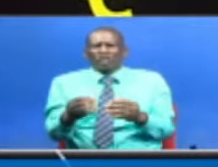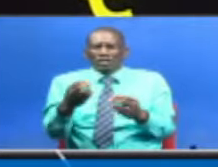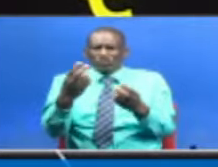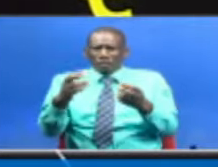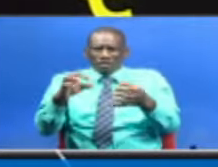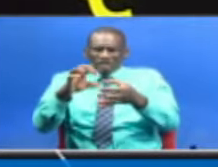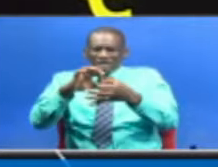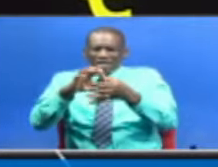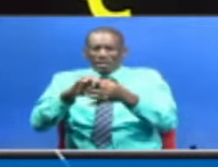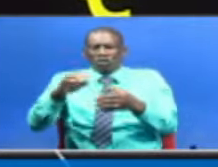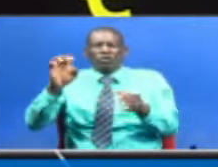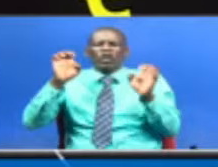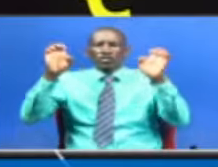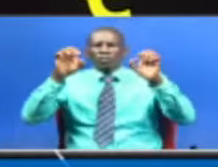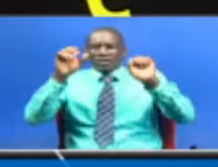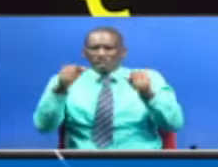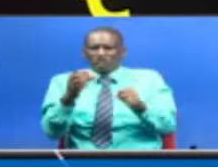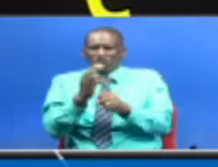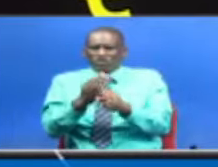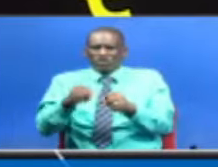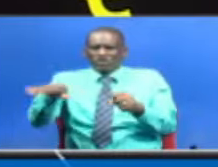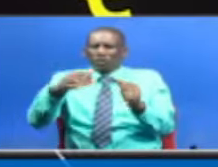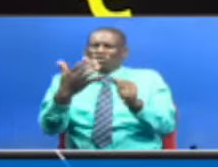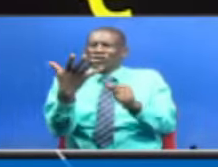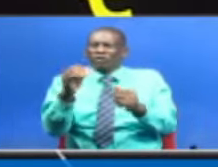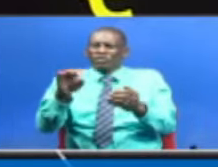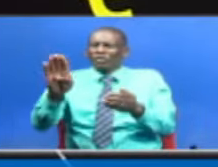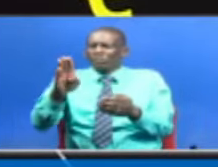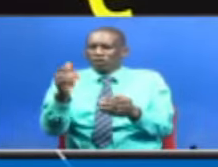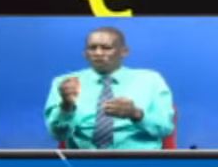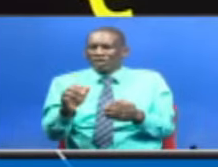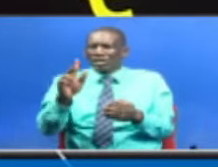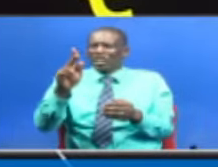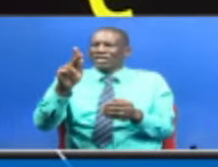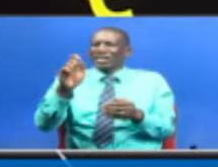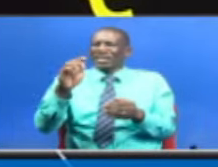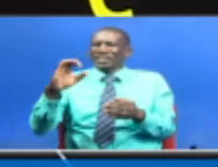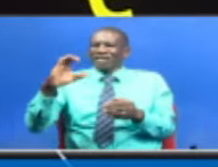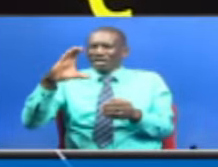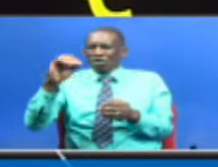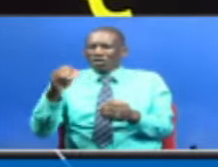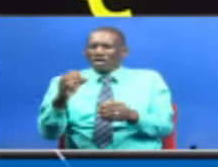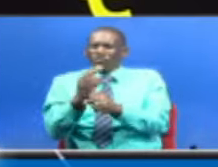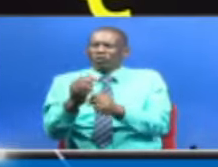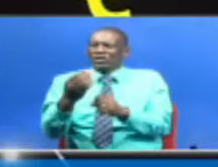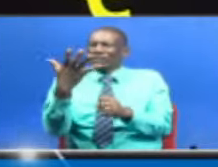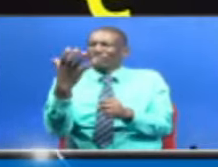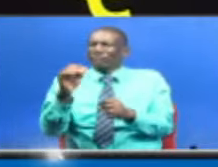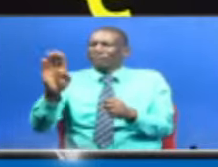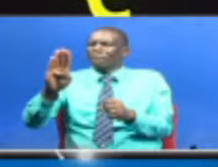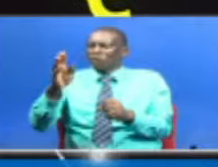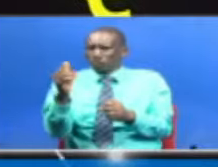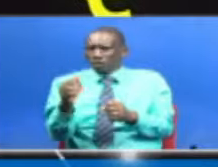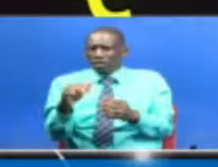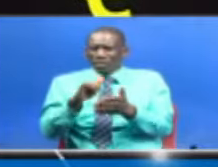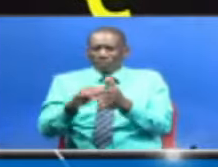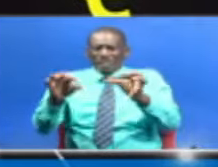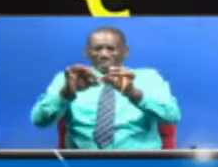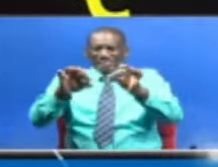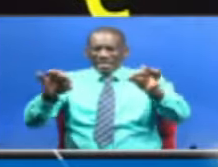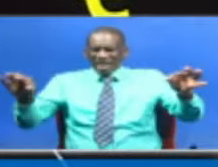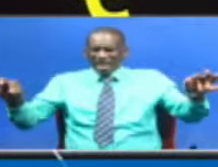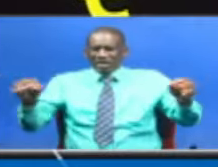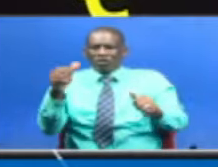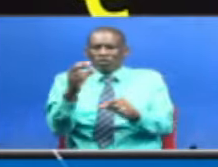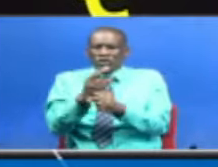Ethiopia, yes, we've spent about 50 billion shillings, or rather, Ketraco has spent about 50 billion shillings, but that is a transmission line that will be used for